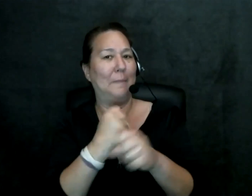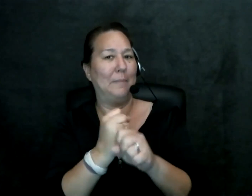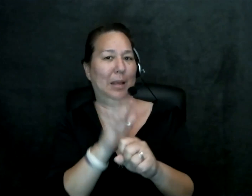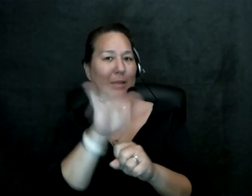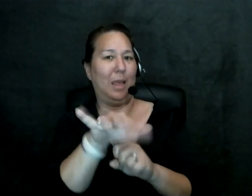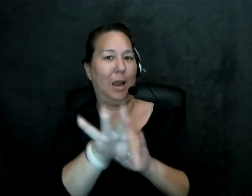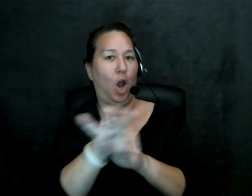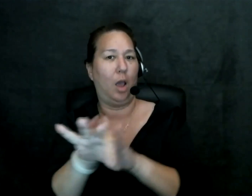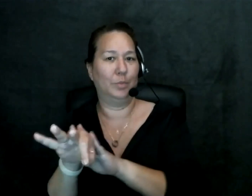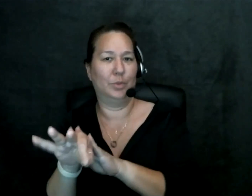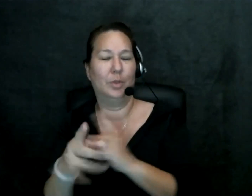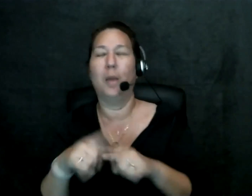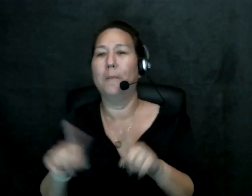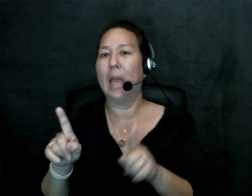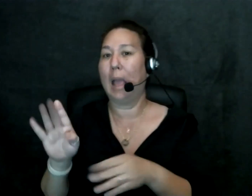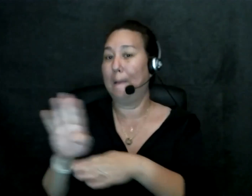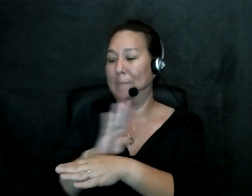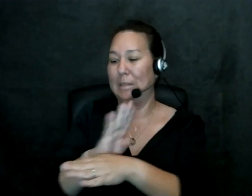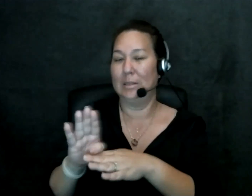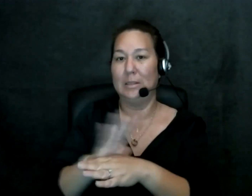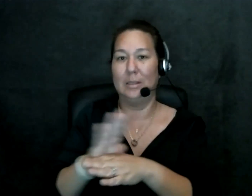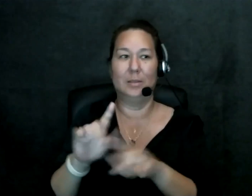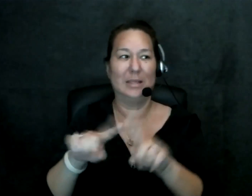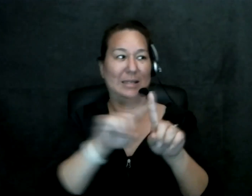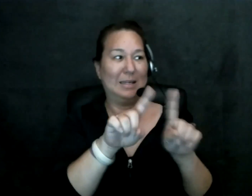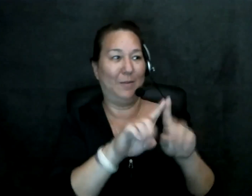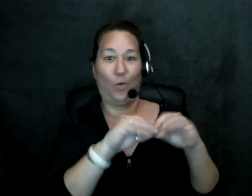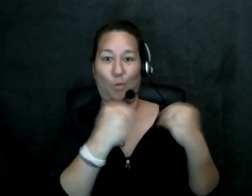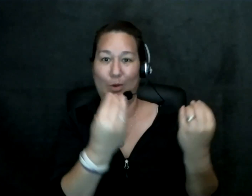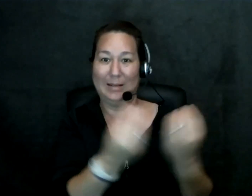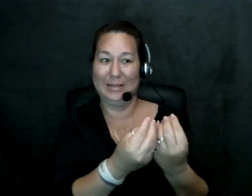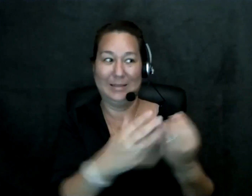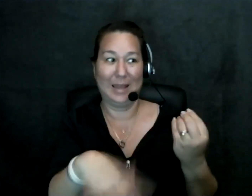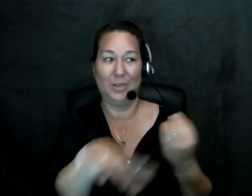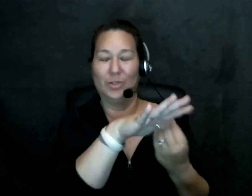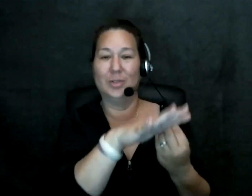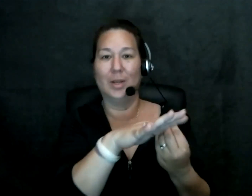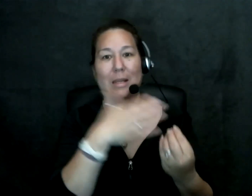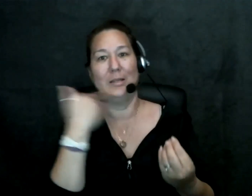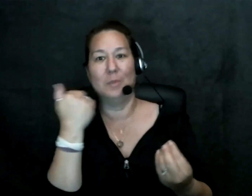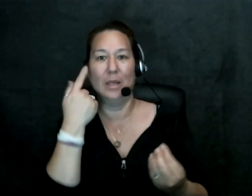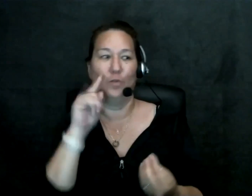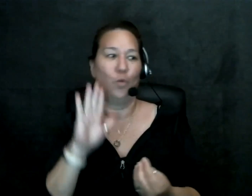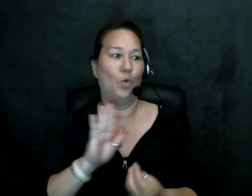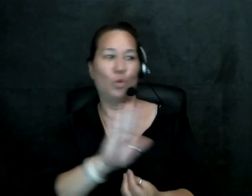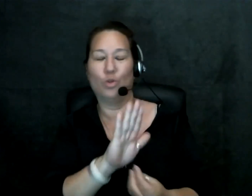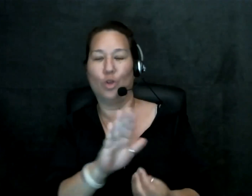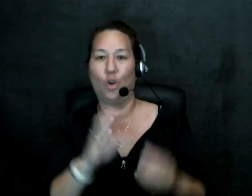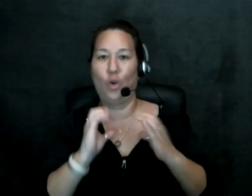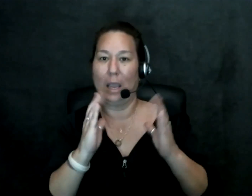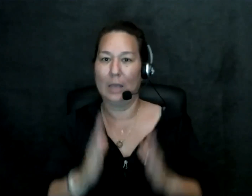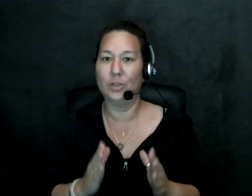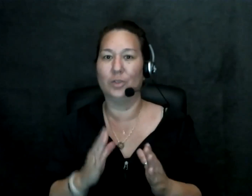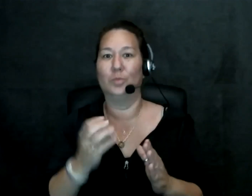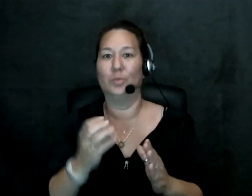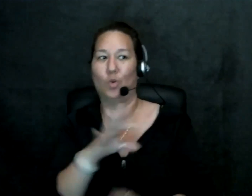businesses and organizations that for whom it's best for their customers and staff to require masks for